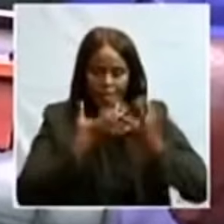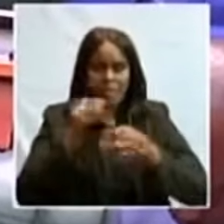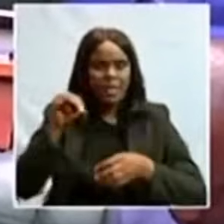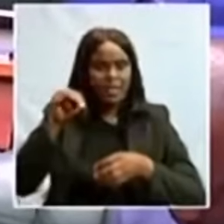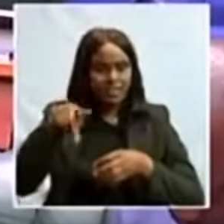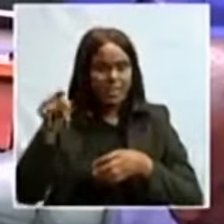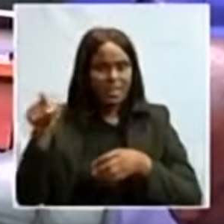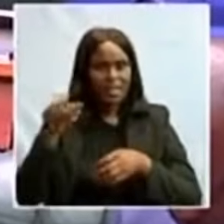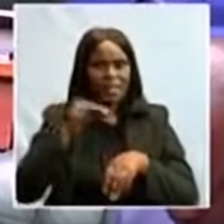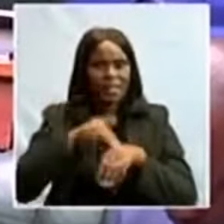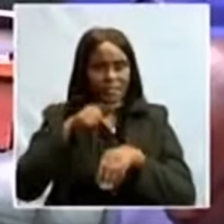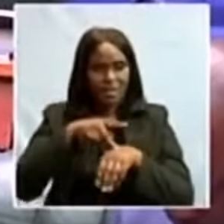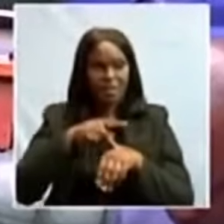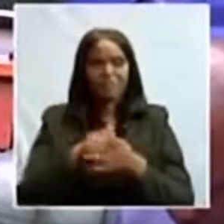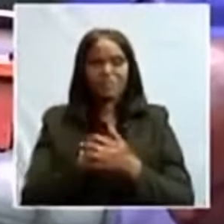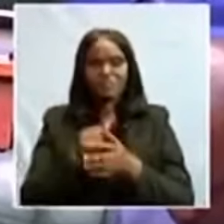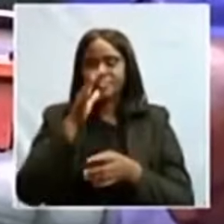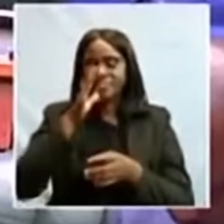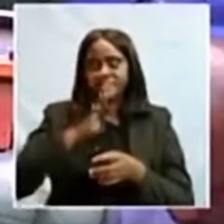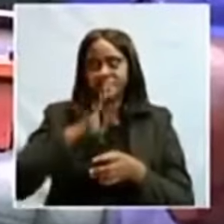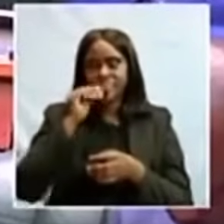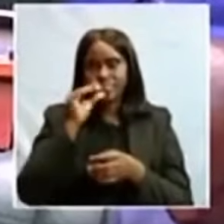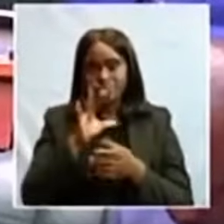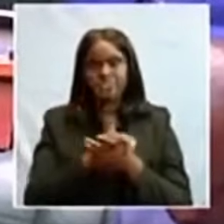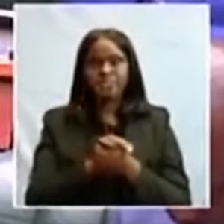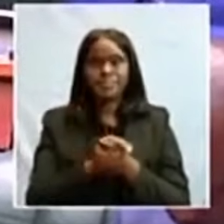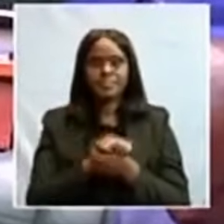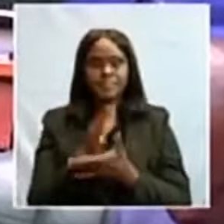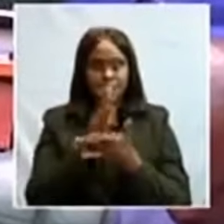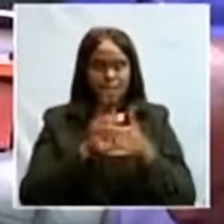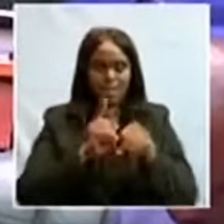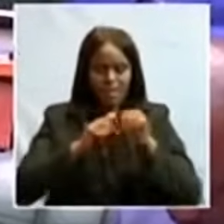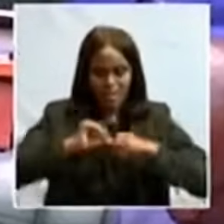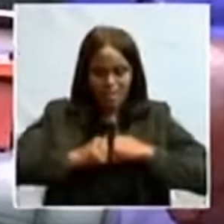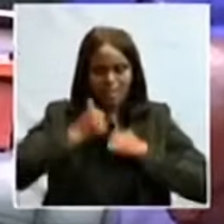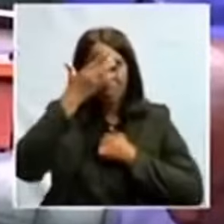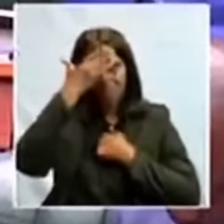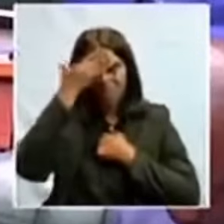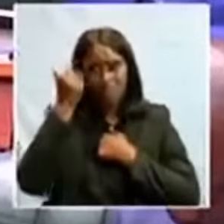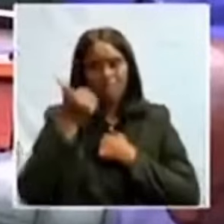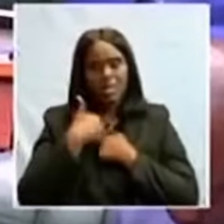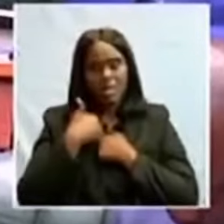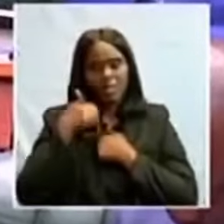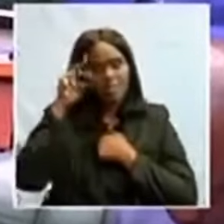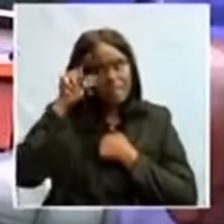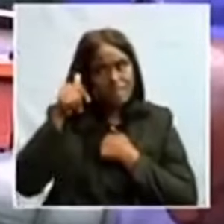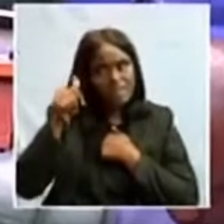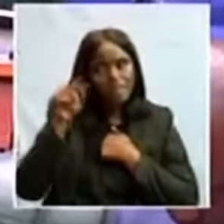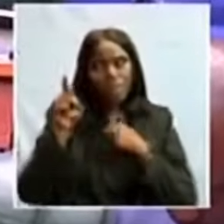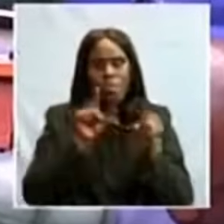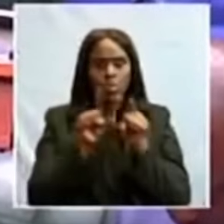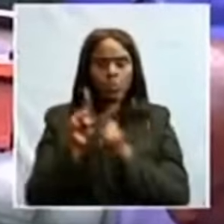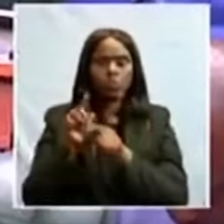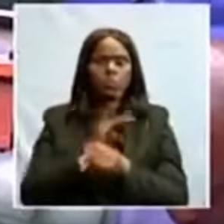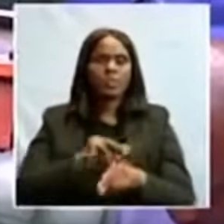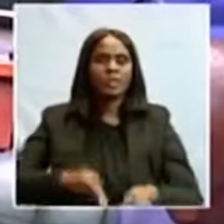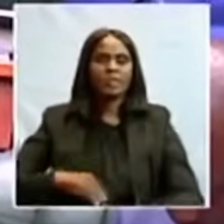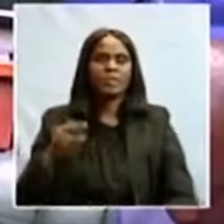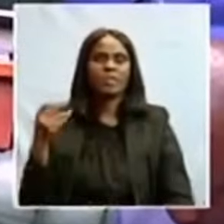Member. Madam Speaker, sometimes we forget that ministers are also members of